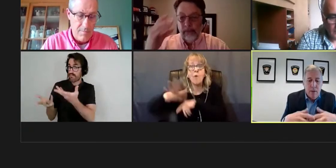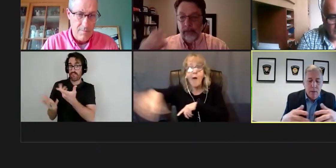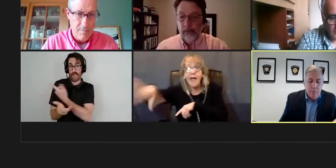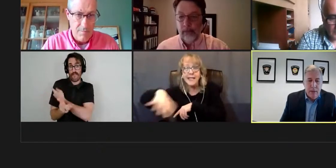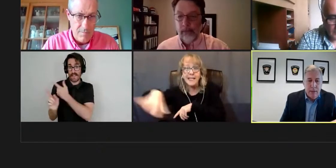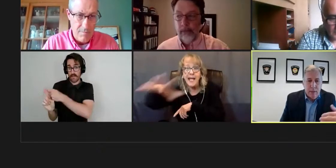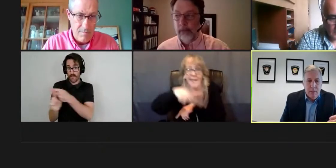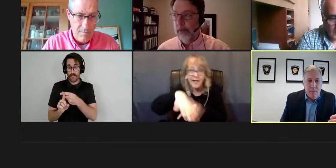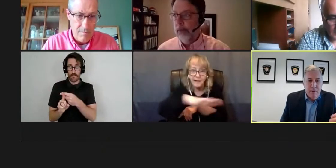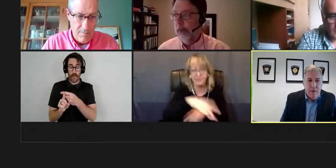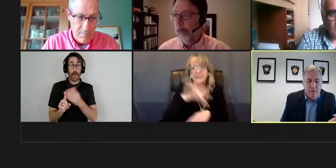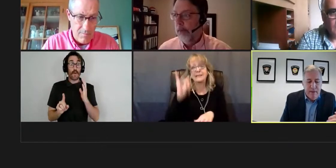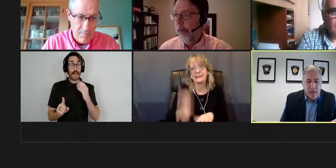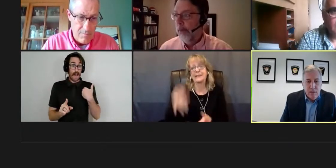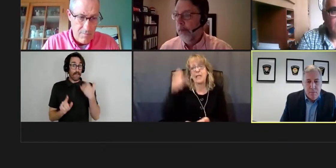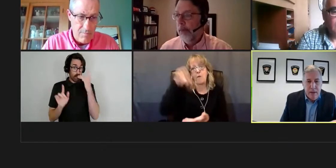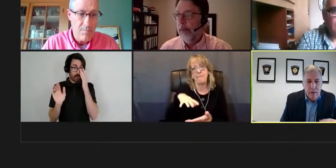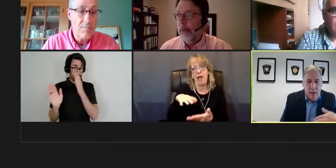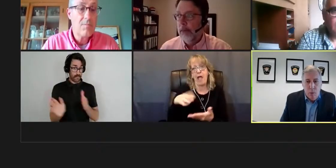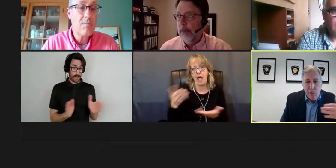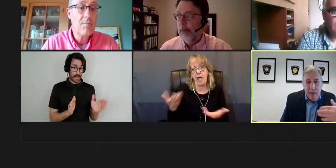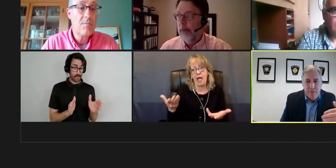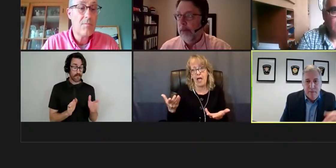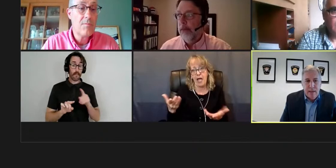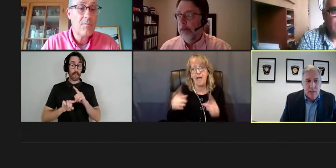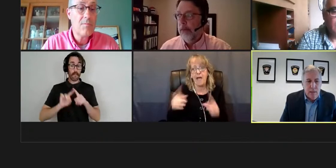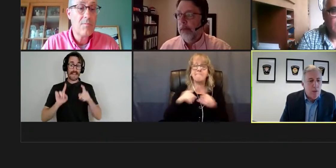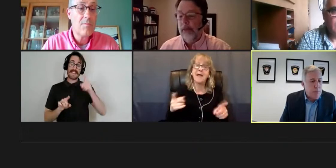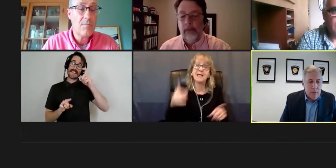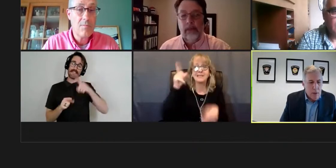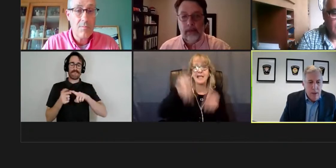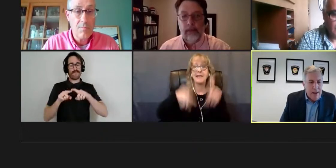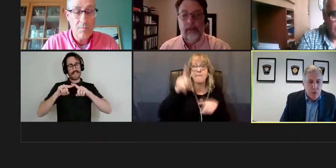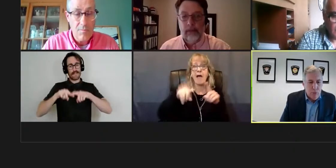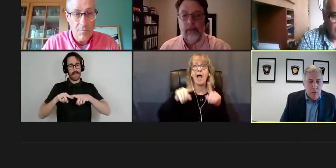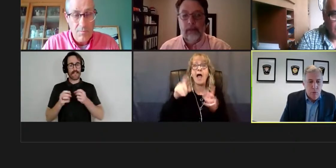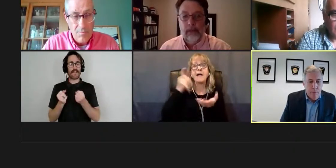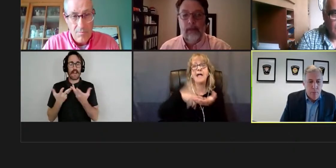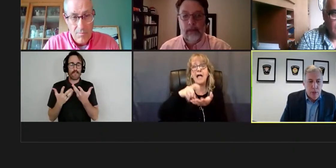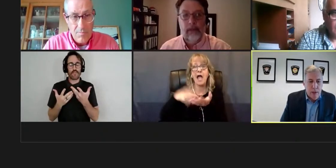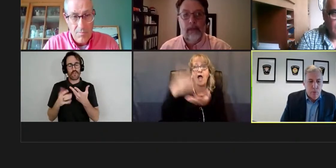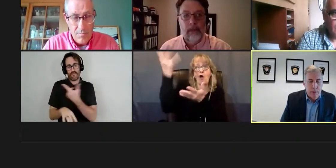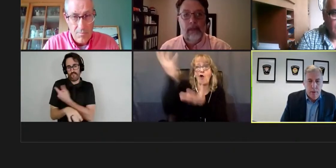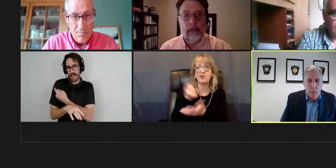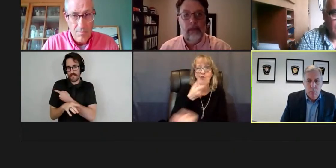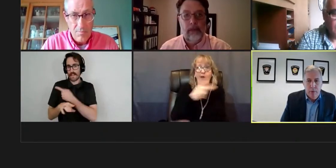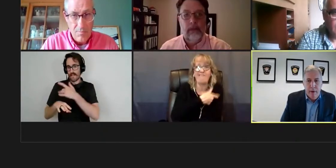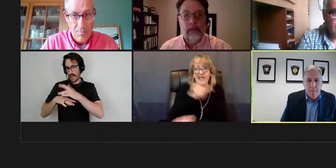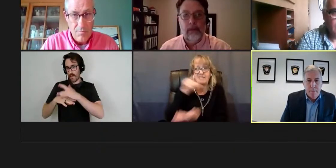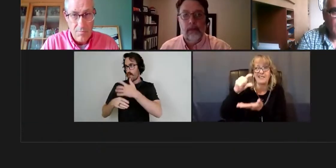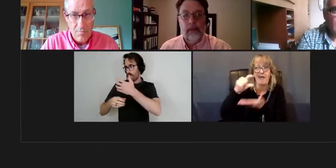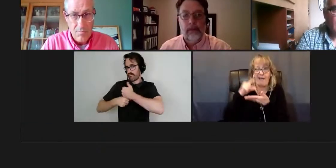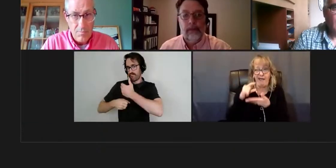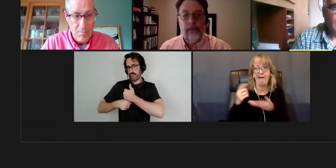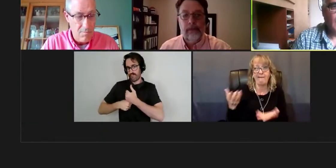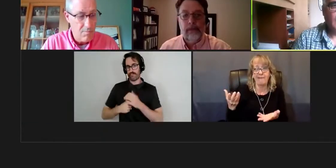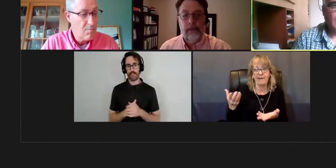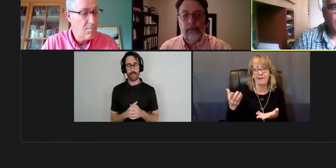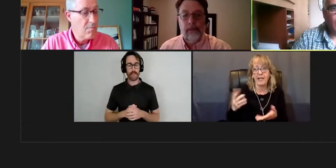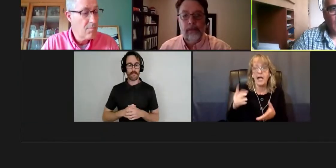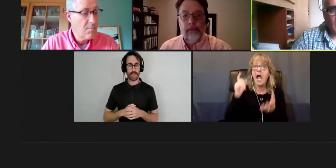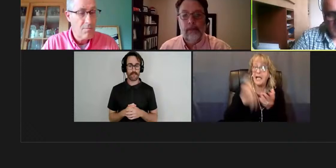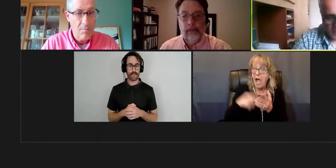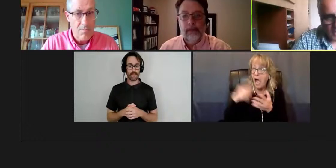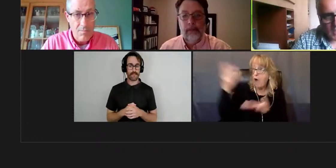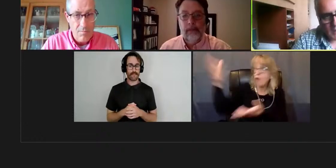it, but it's going to be very vaccine dependent and when we get to that stage, but absolutely we'll be reaching out when we're there. Thank